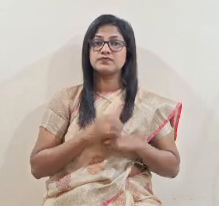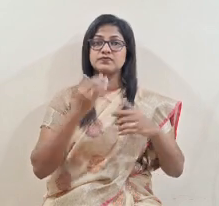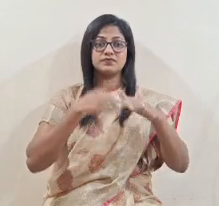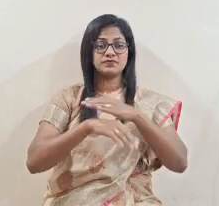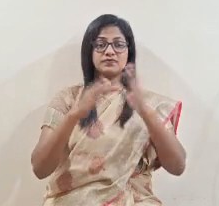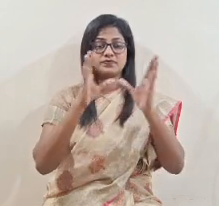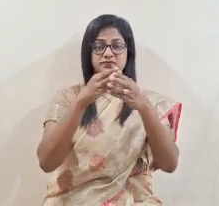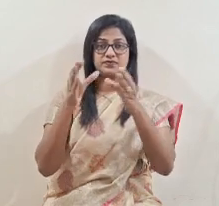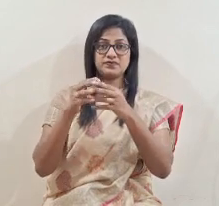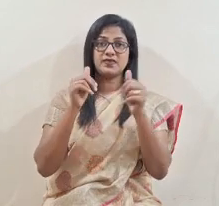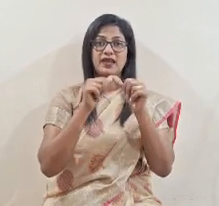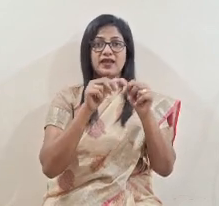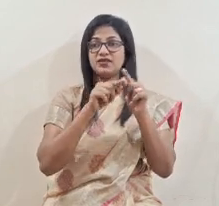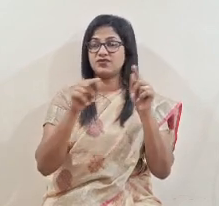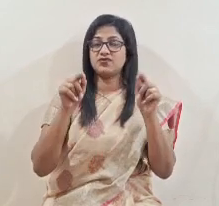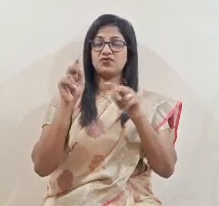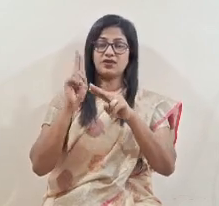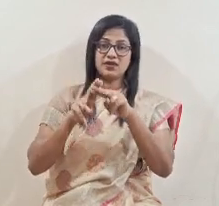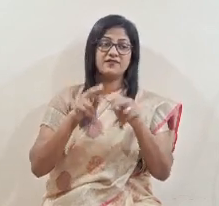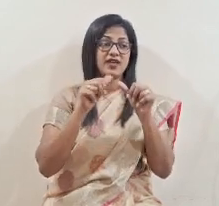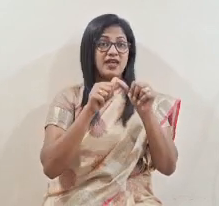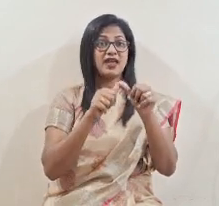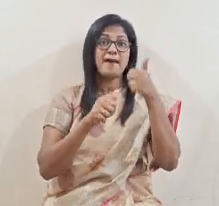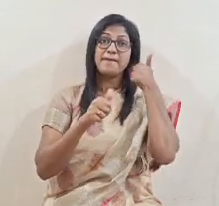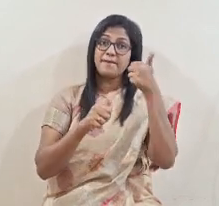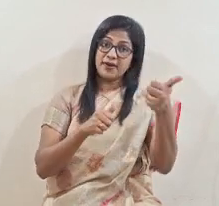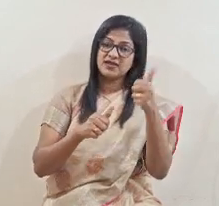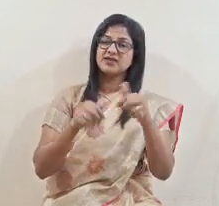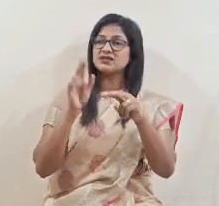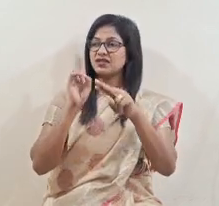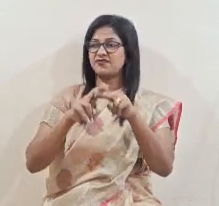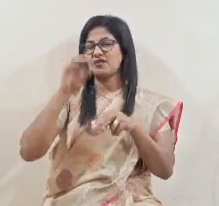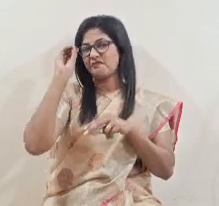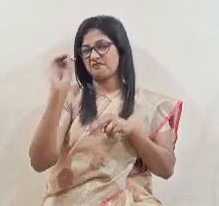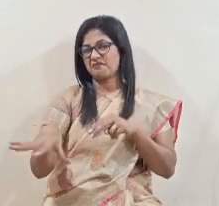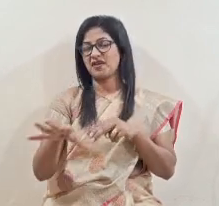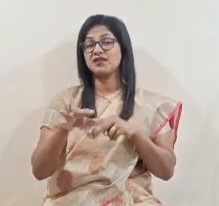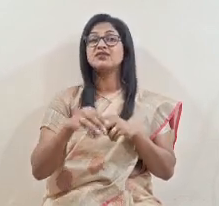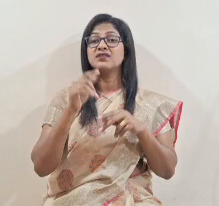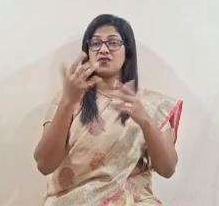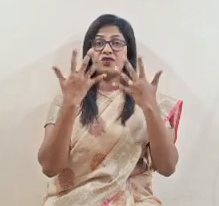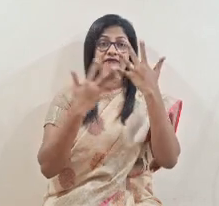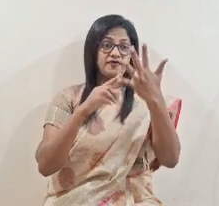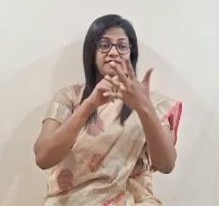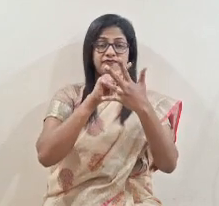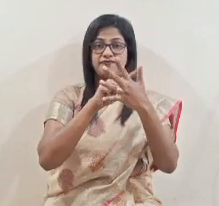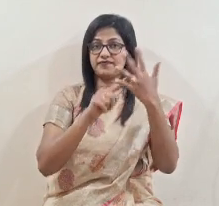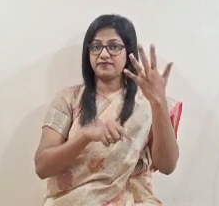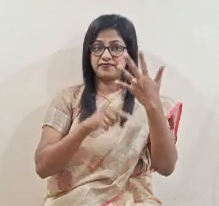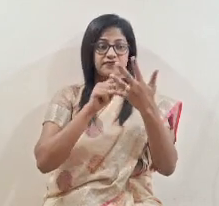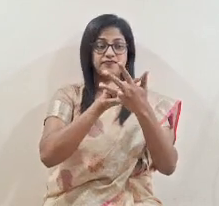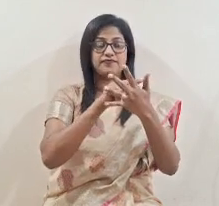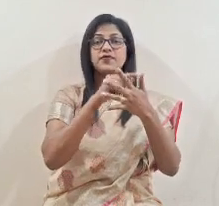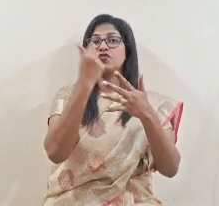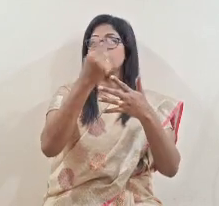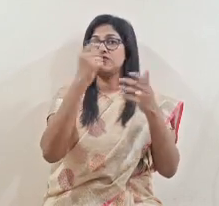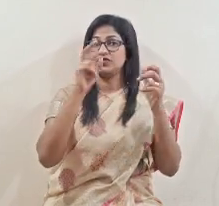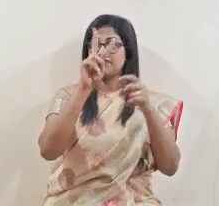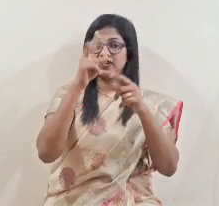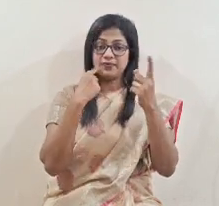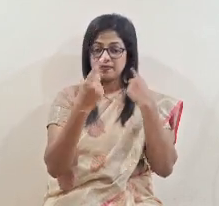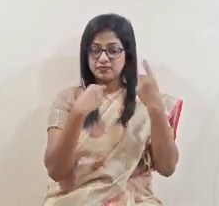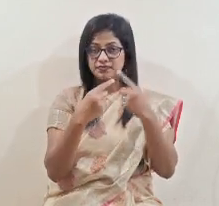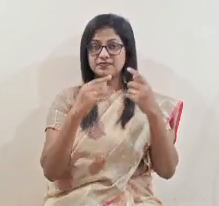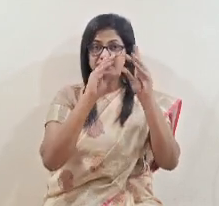are distributed from A to F, A being the best and F being the worst, and based on for all the 5 parameters, different variables will be